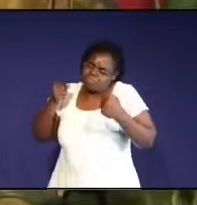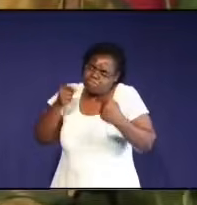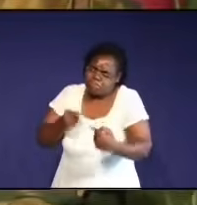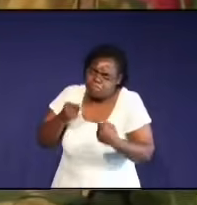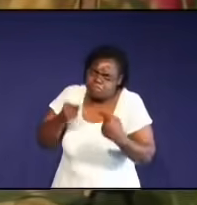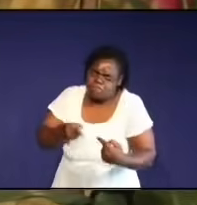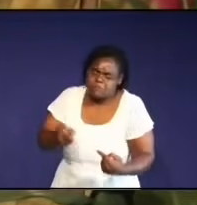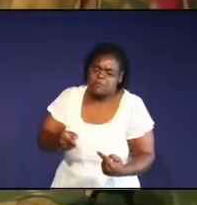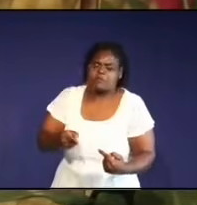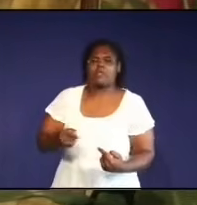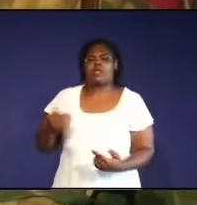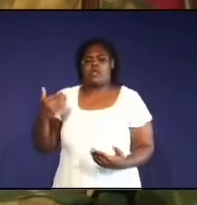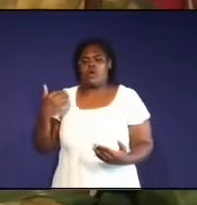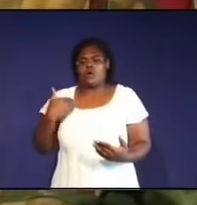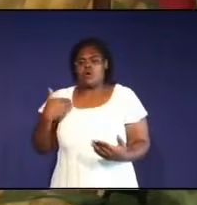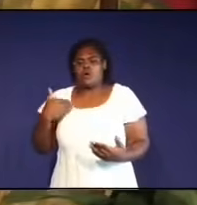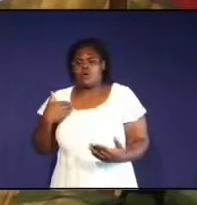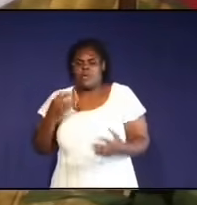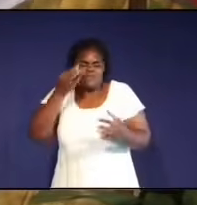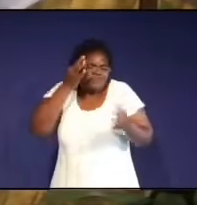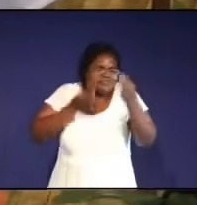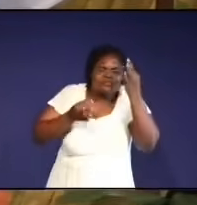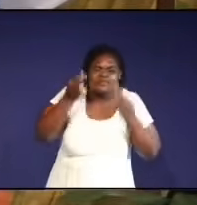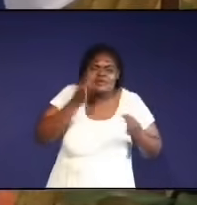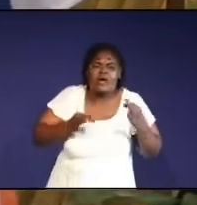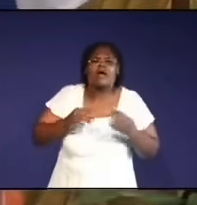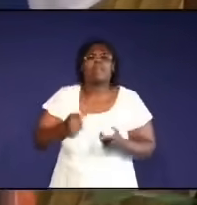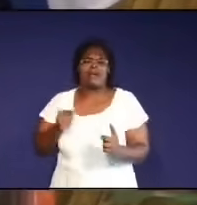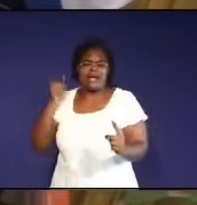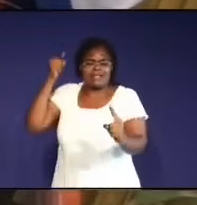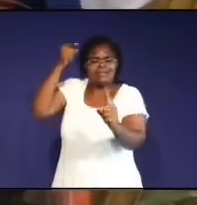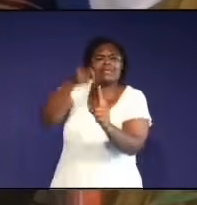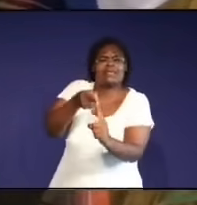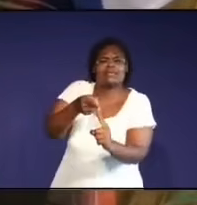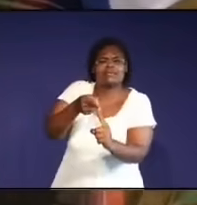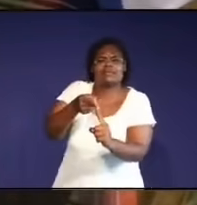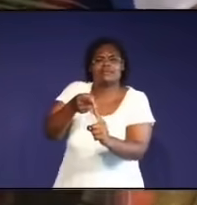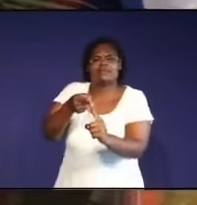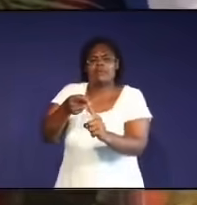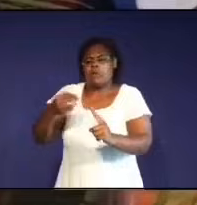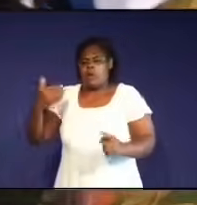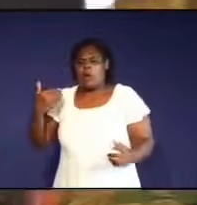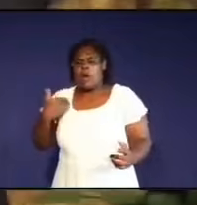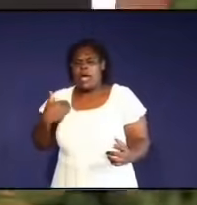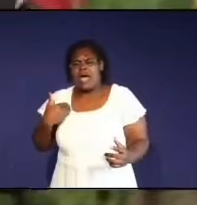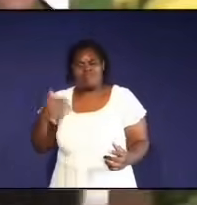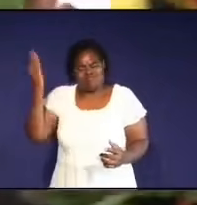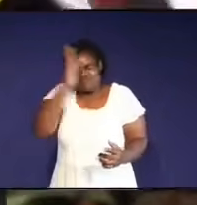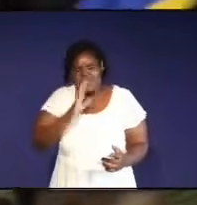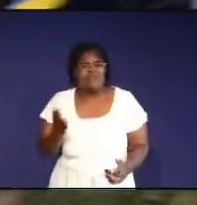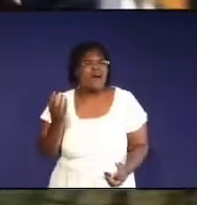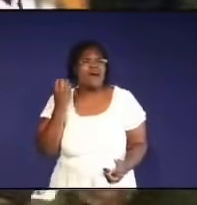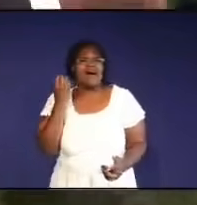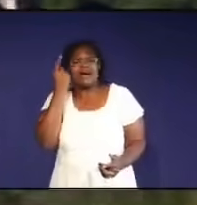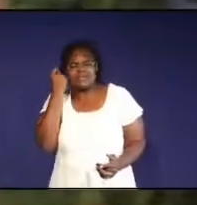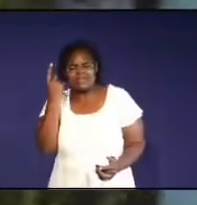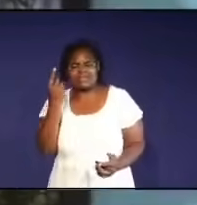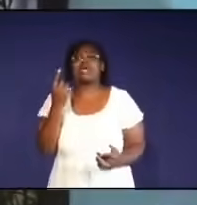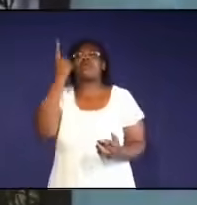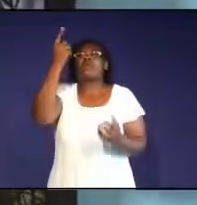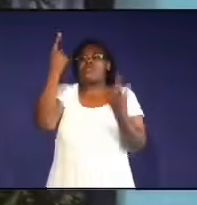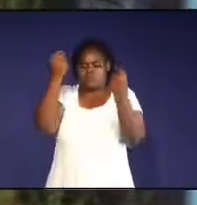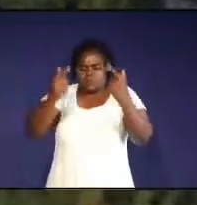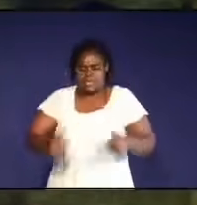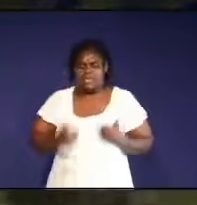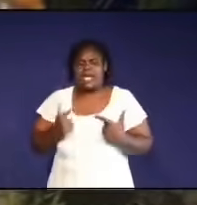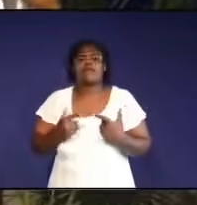until. You may have some tears to shed, but it's only until. You may never understand what God is doing in your life,